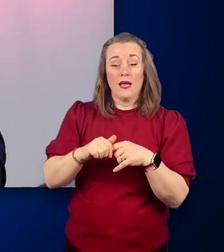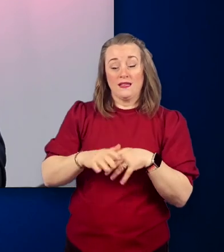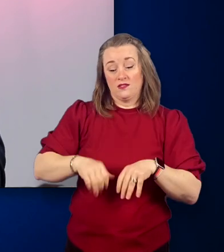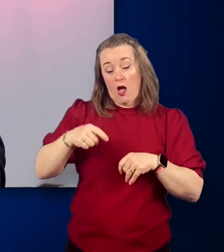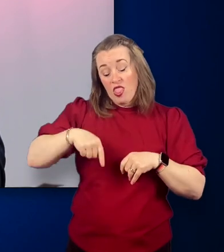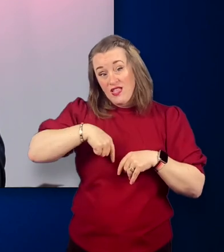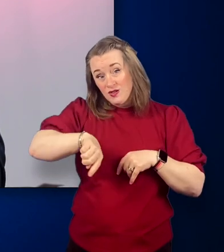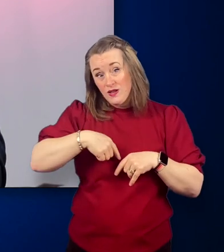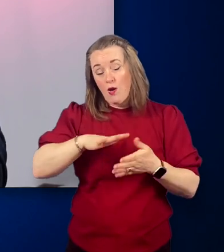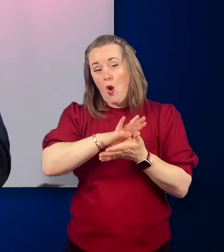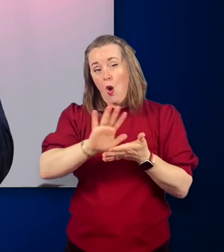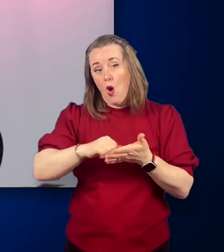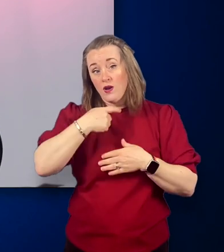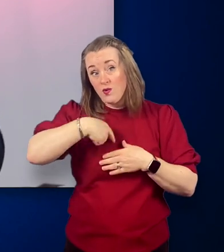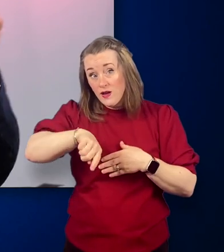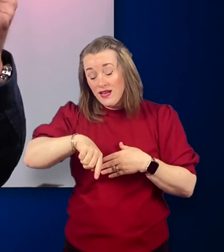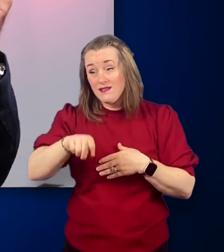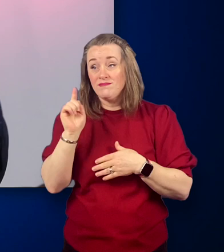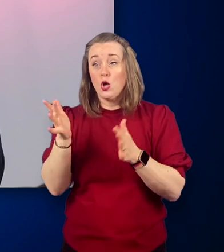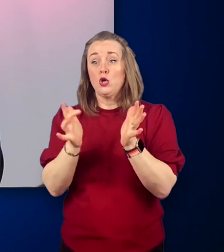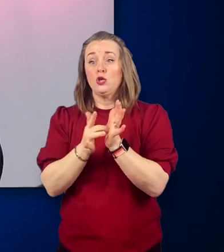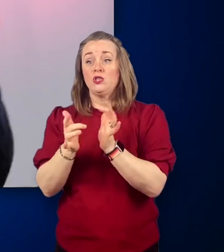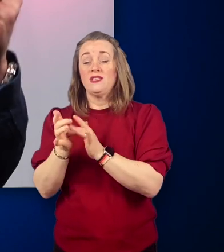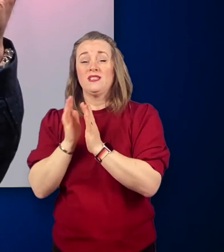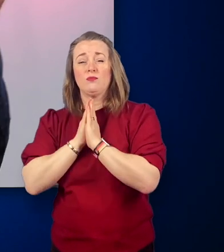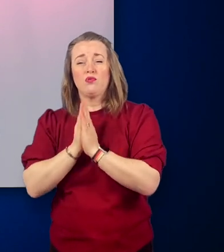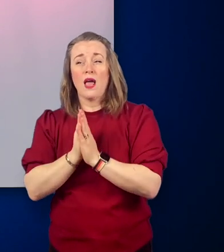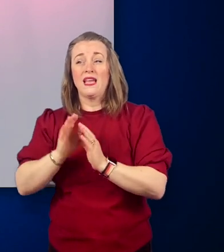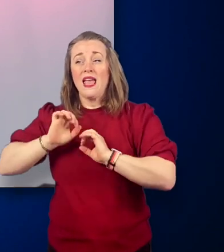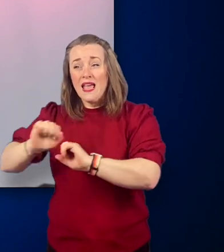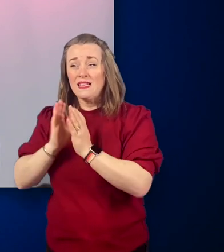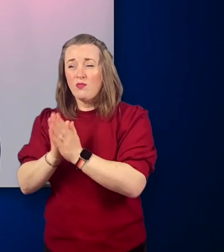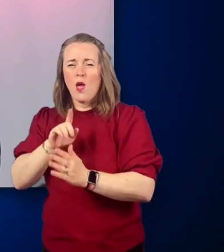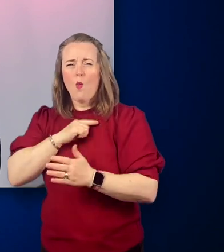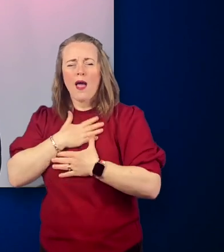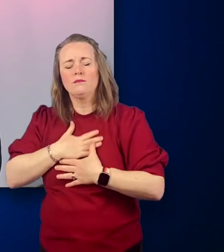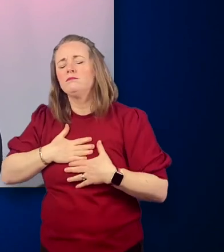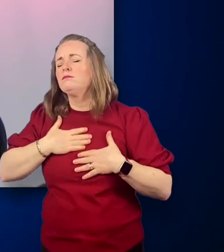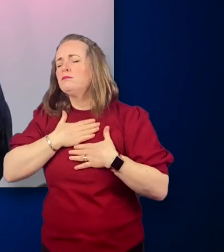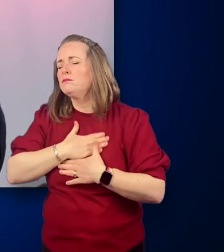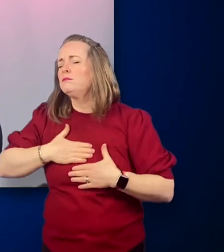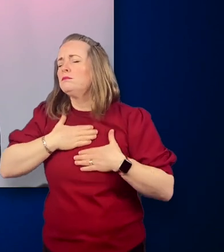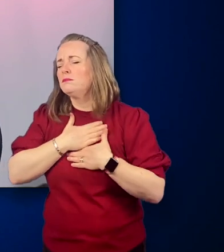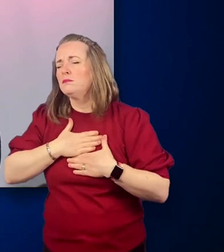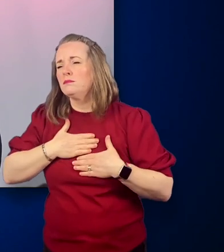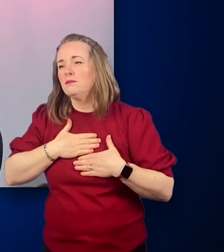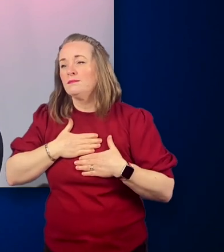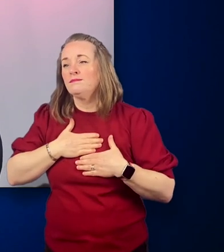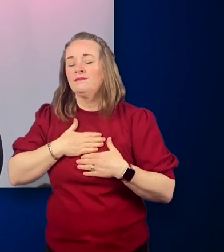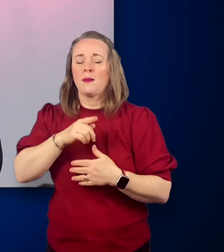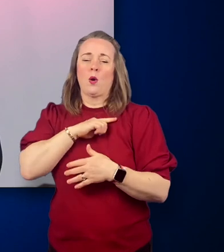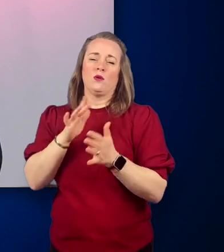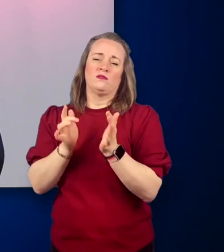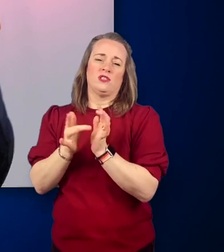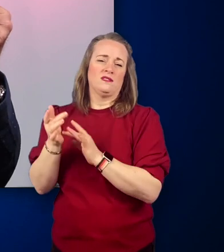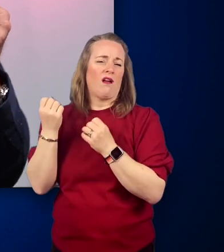when Jesus prayed, why there was anguish, why there was emotion? because he understood the